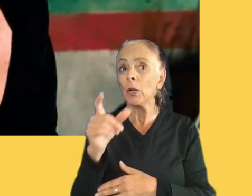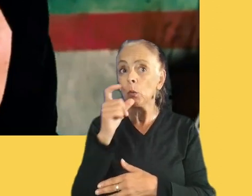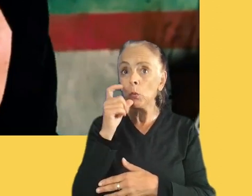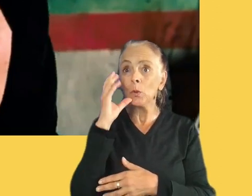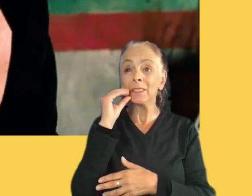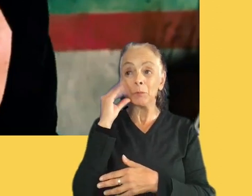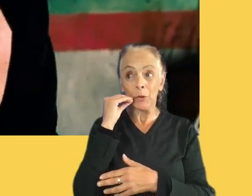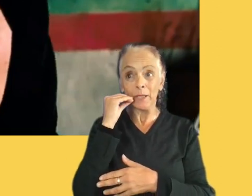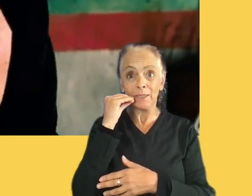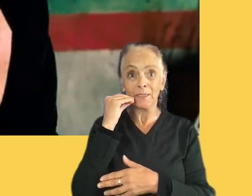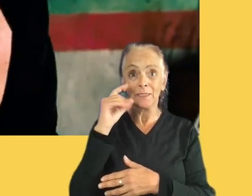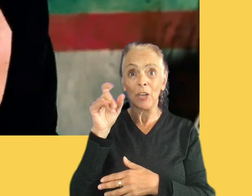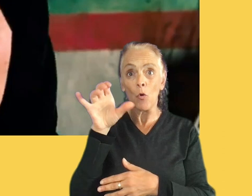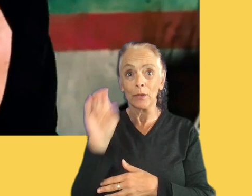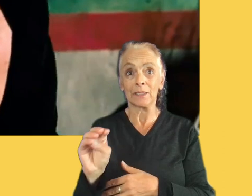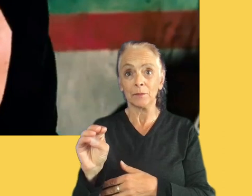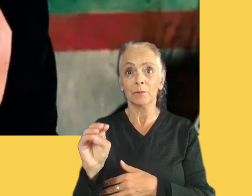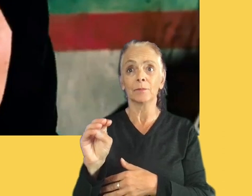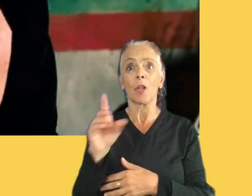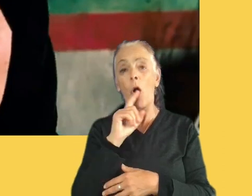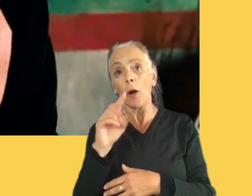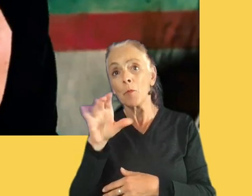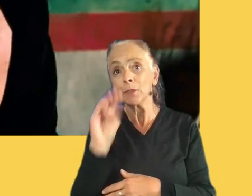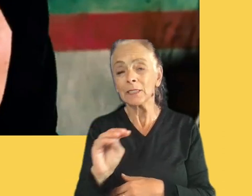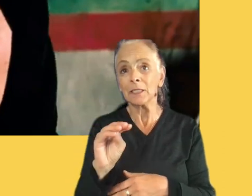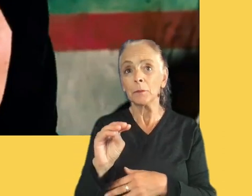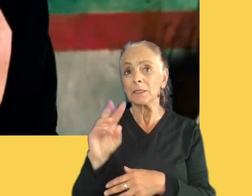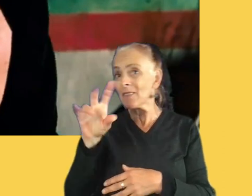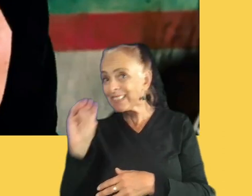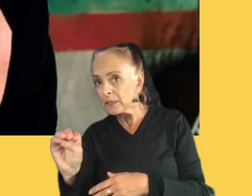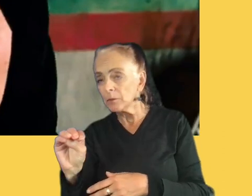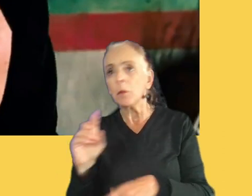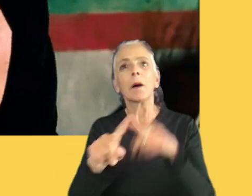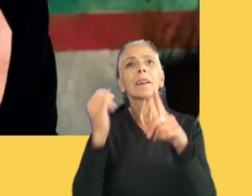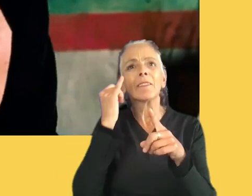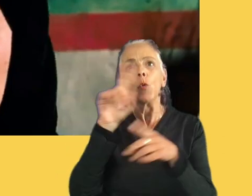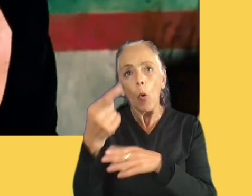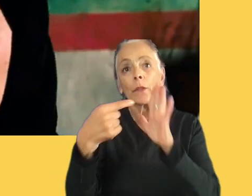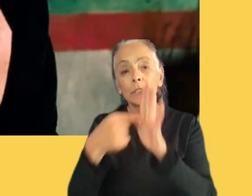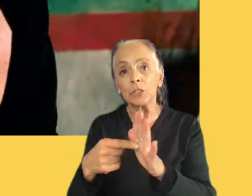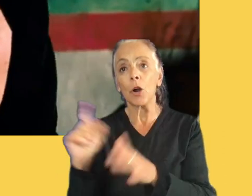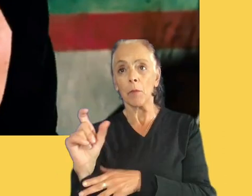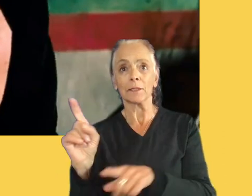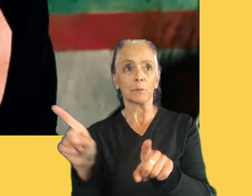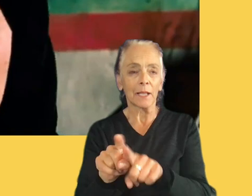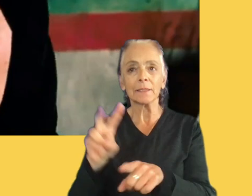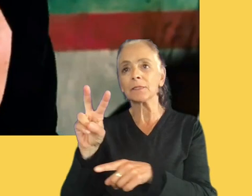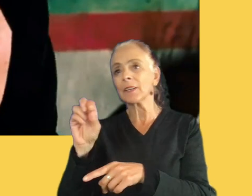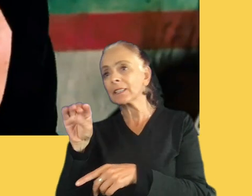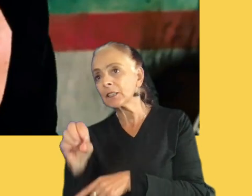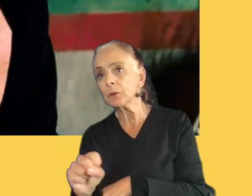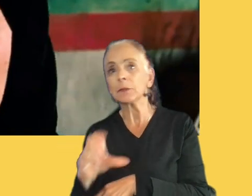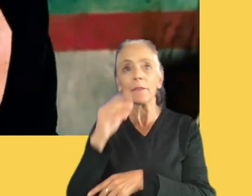lie. But when you have a movie that only shows Muslims as victims and villains, you're justifying war. We send people to